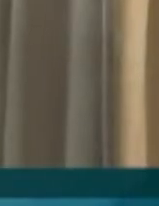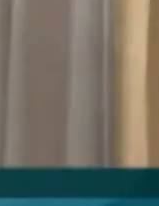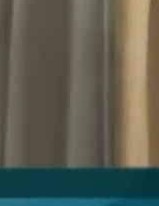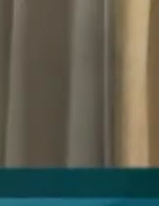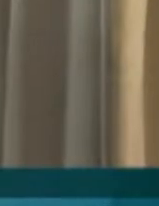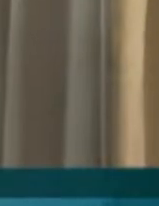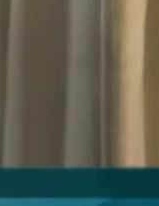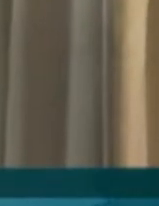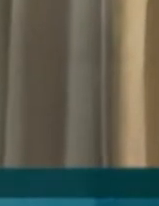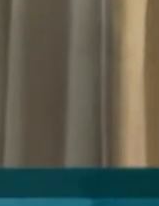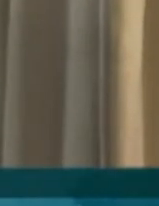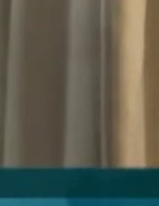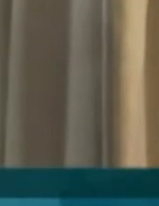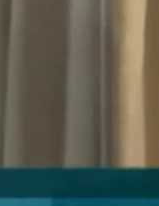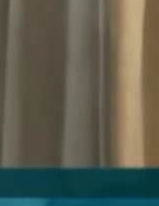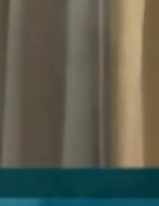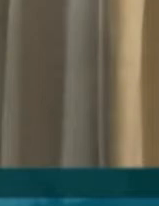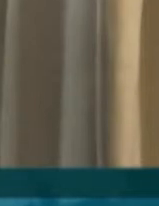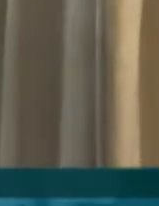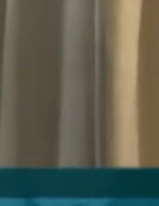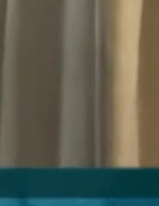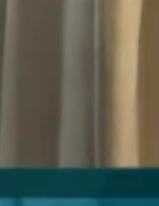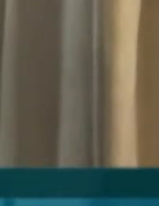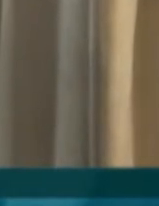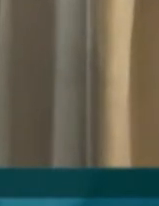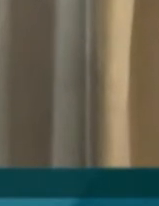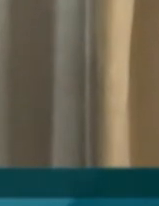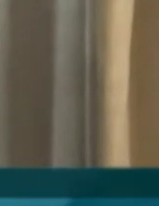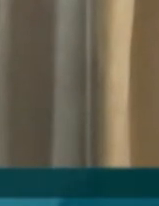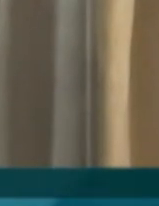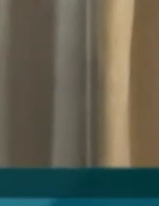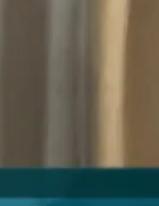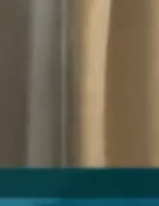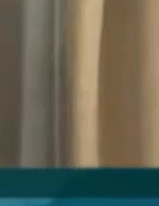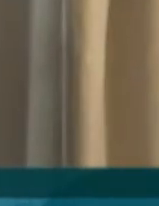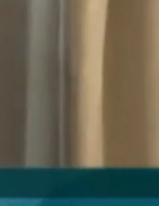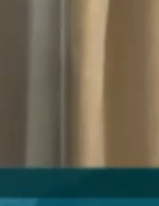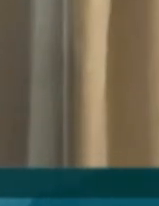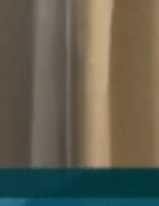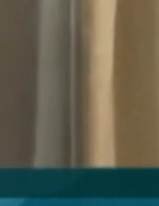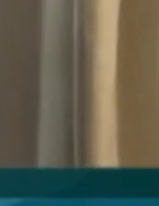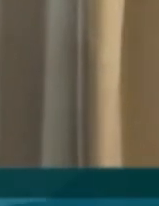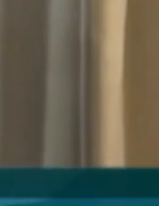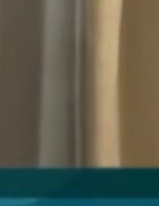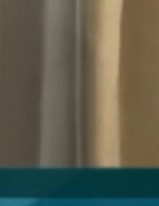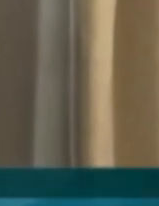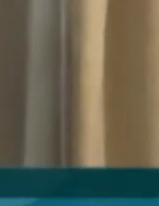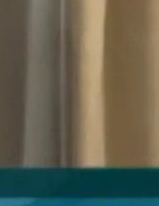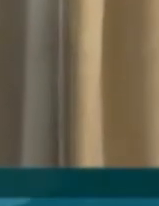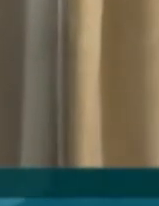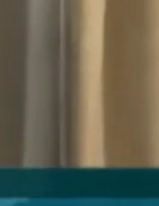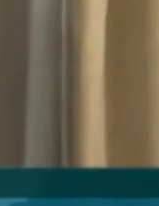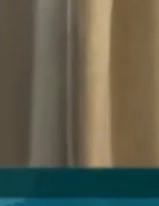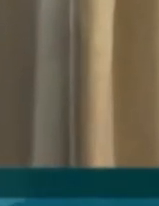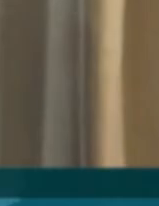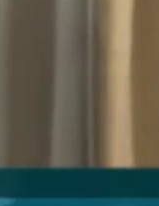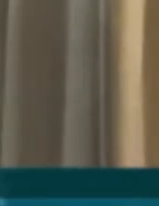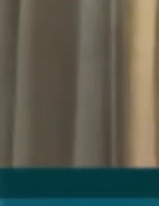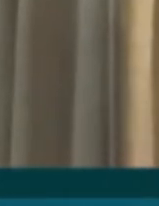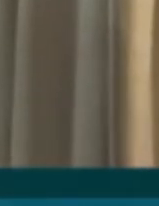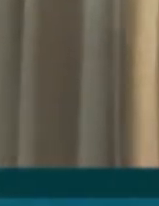And Deputy Speaker expresses his displeasure over ministers who misuse plenary sessions.